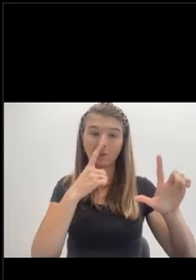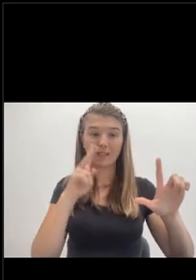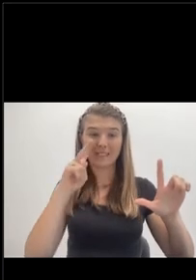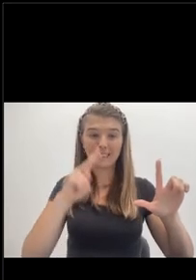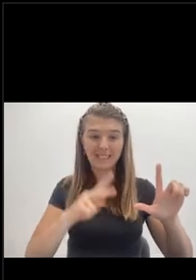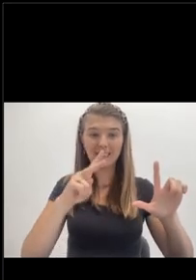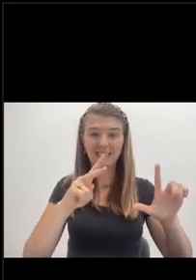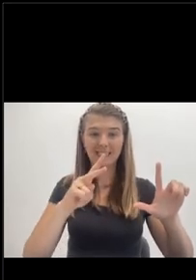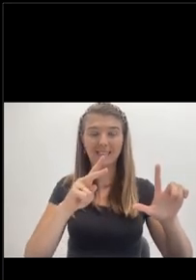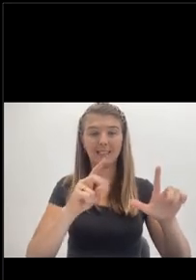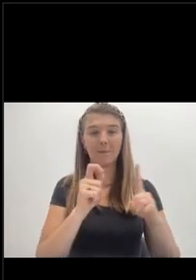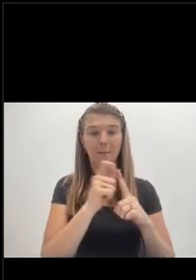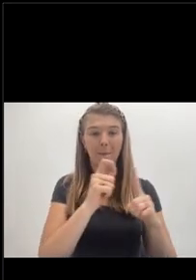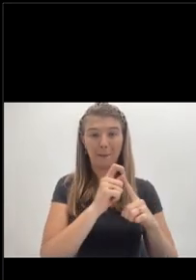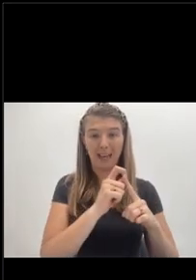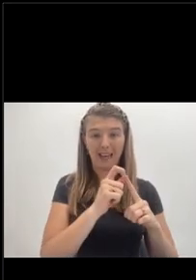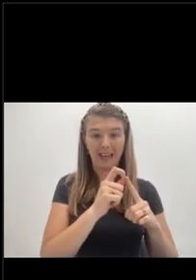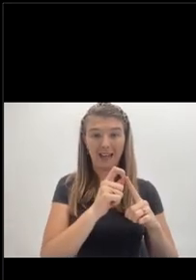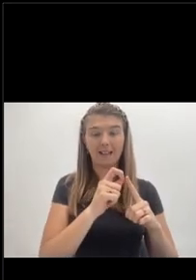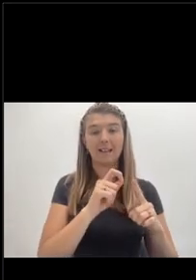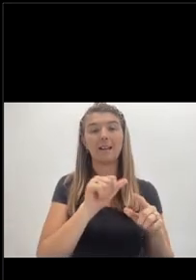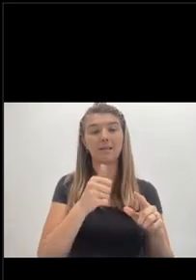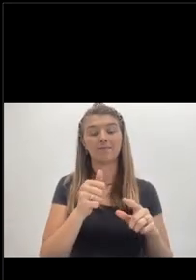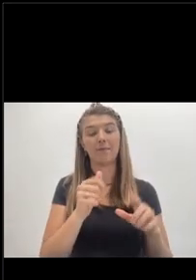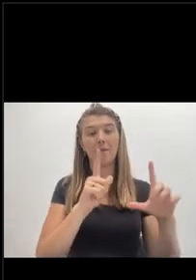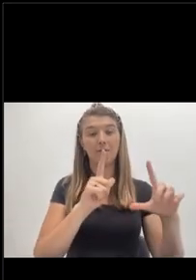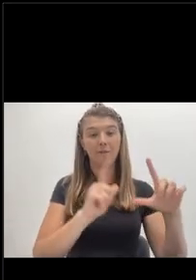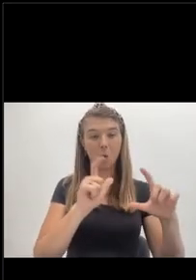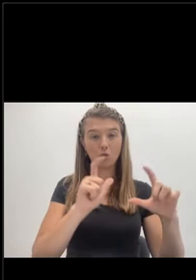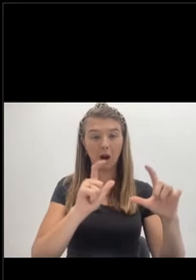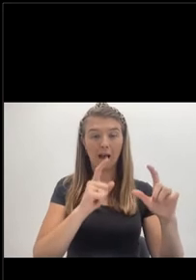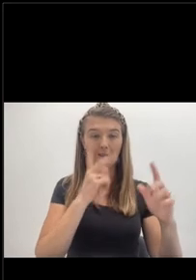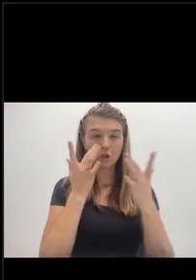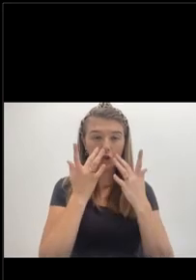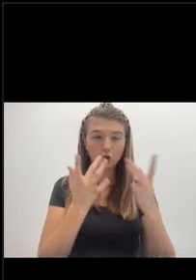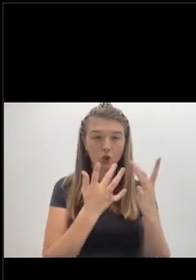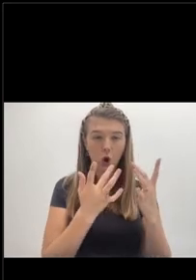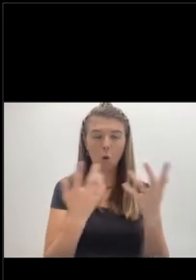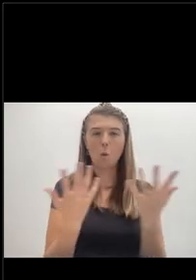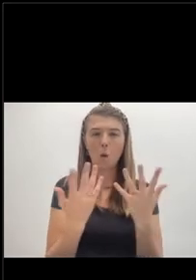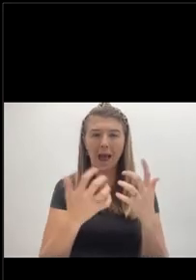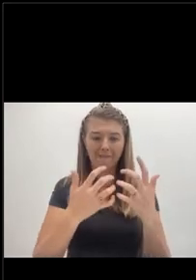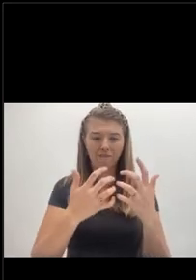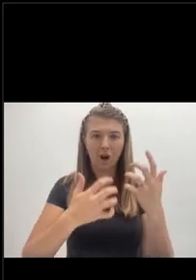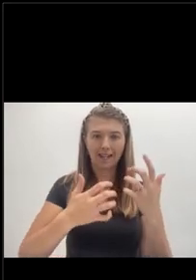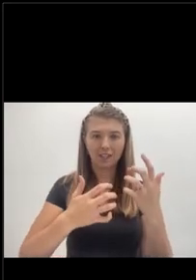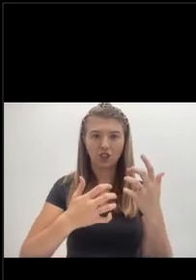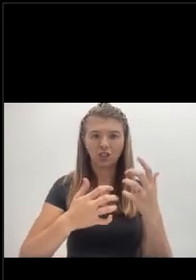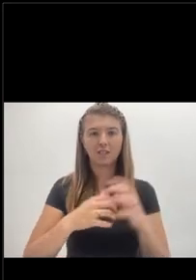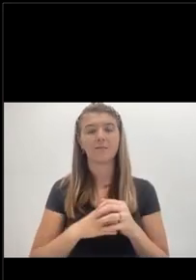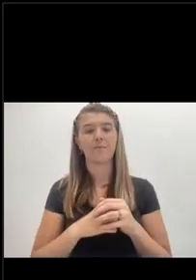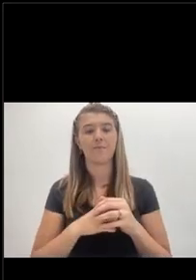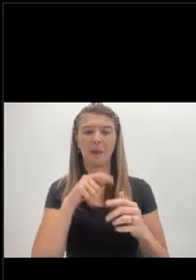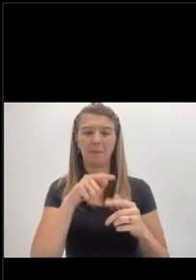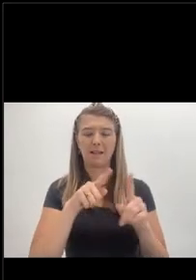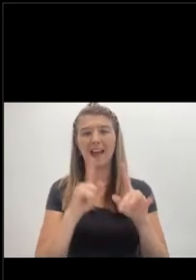Imerys business. But the photograph on the left is trying to look at a fracture zone of a test piece which